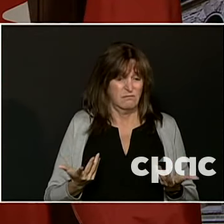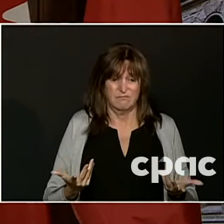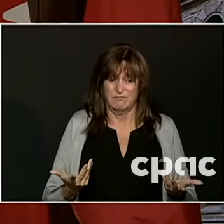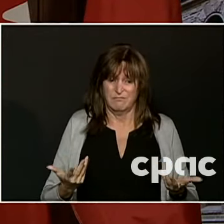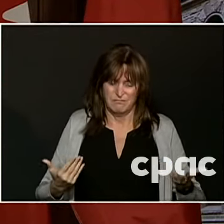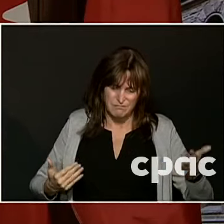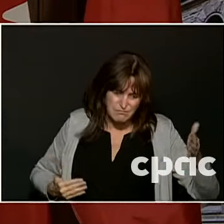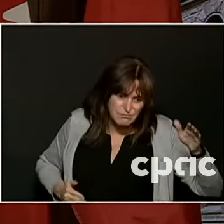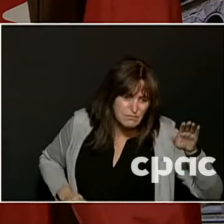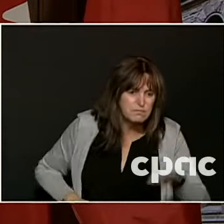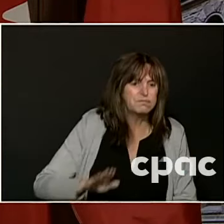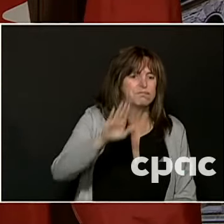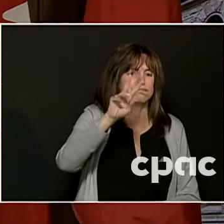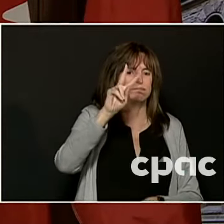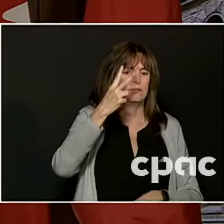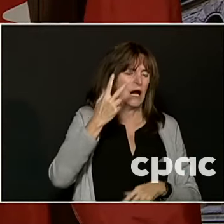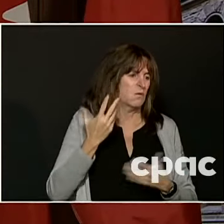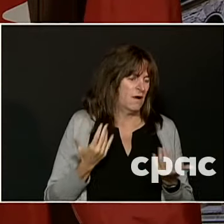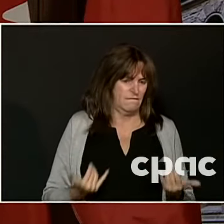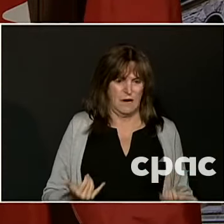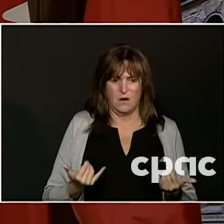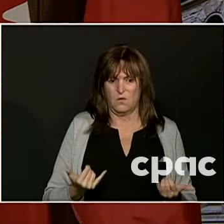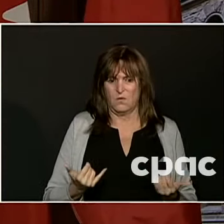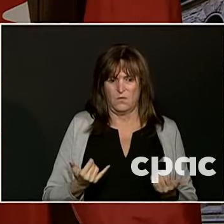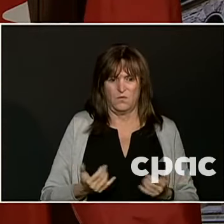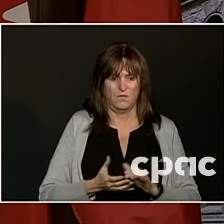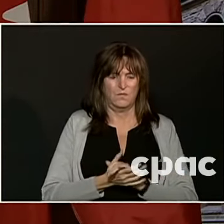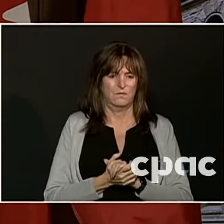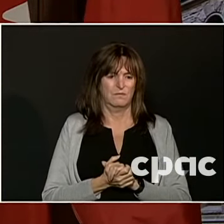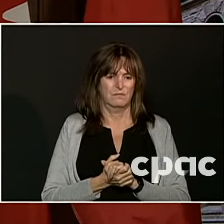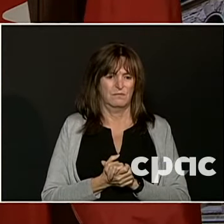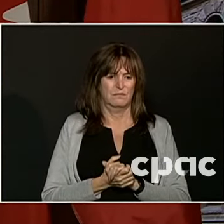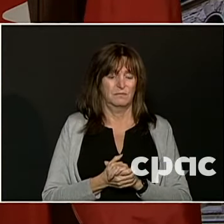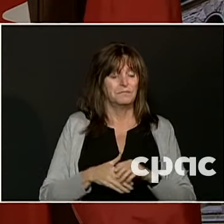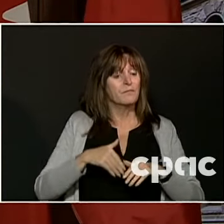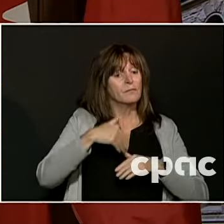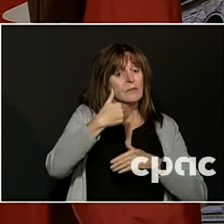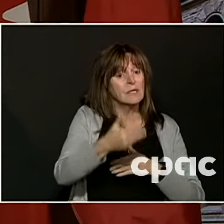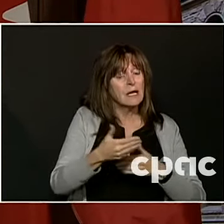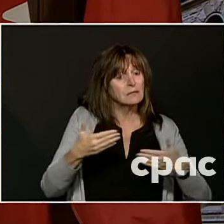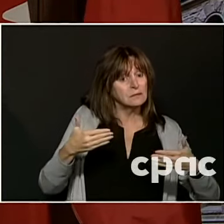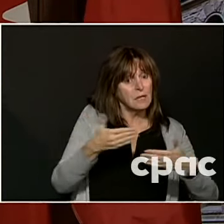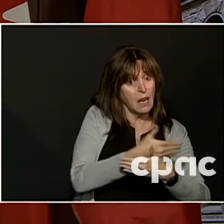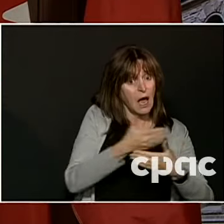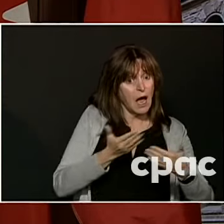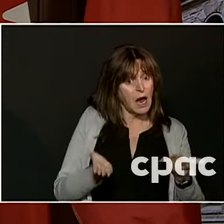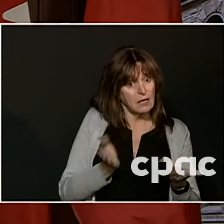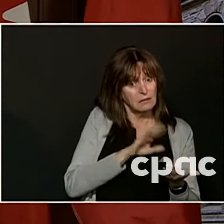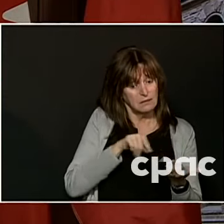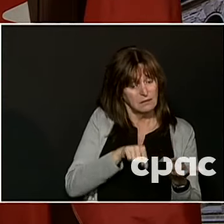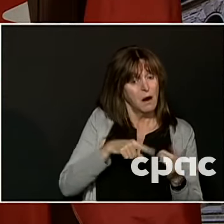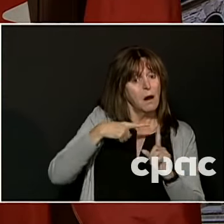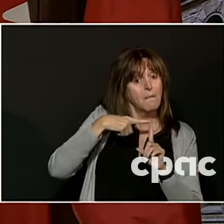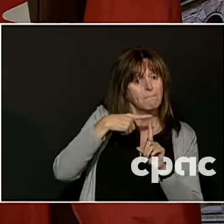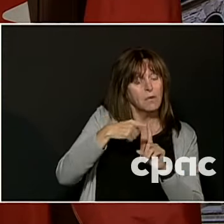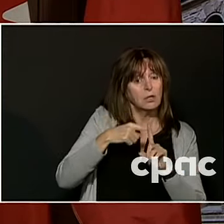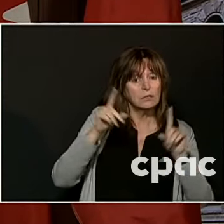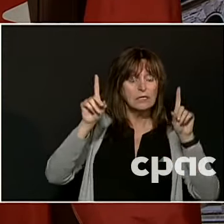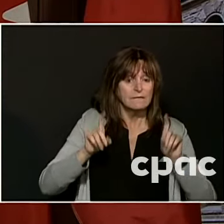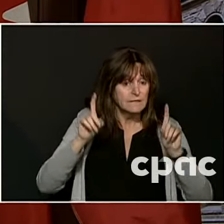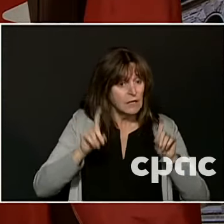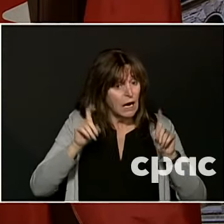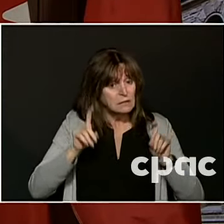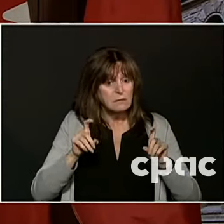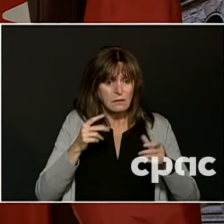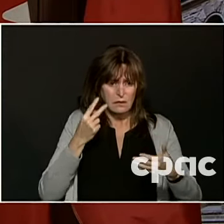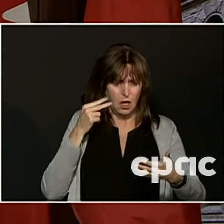If you go to the next slide, this slide looks at the percent positivity by age group, and this is important. In younger age groups,